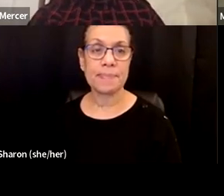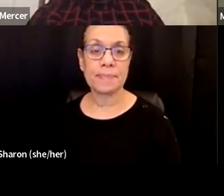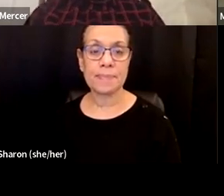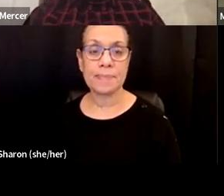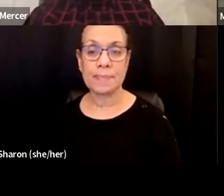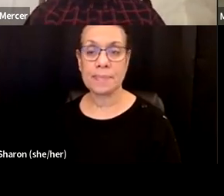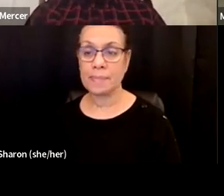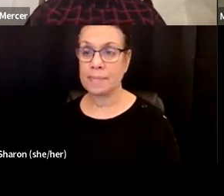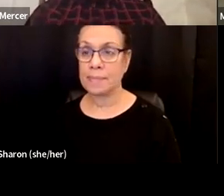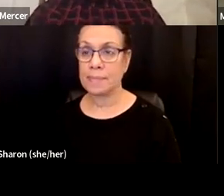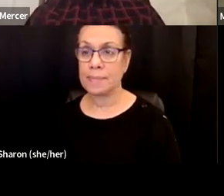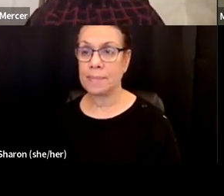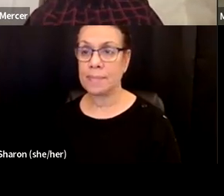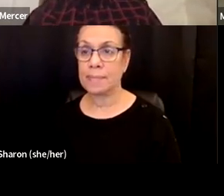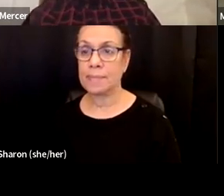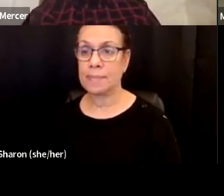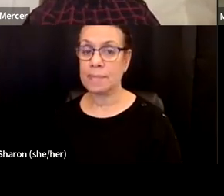are there any questions